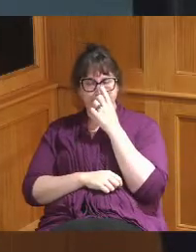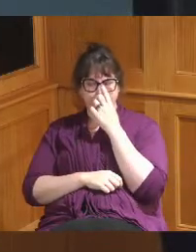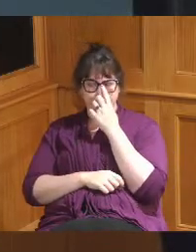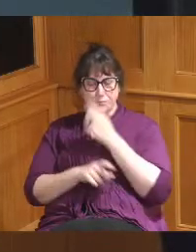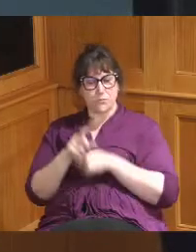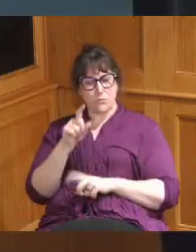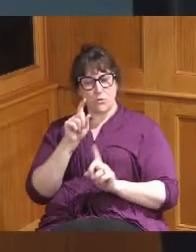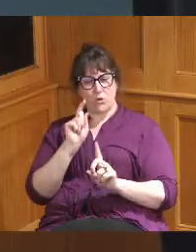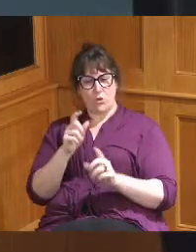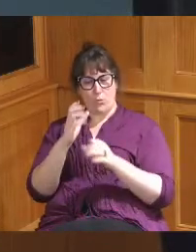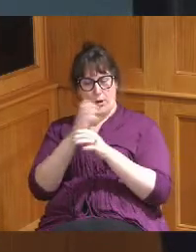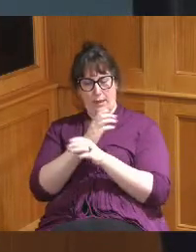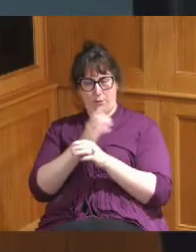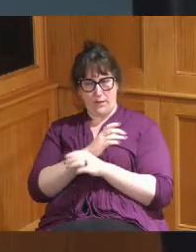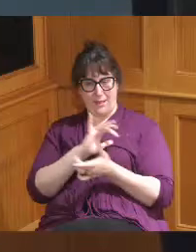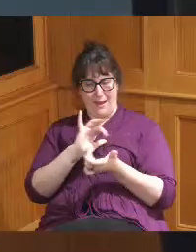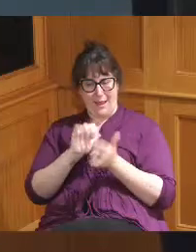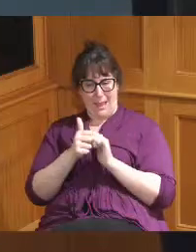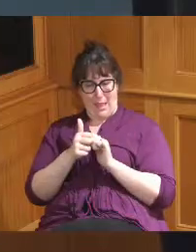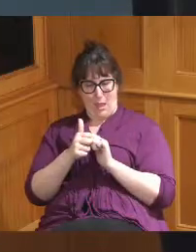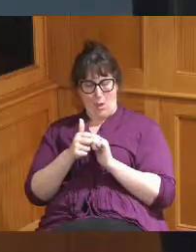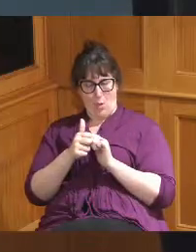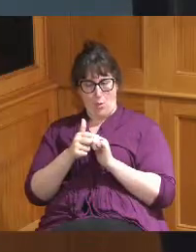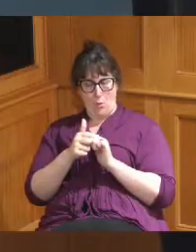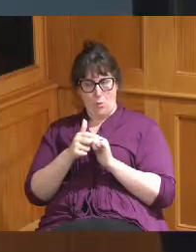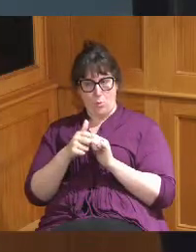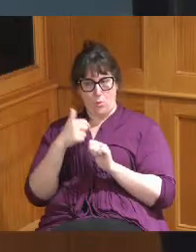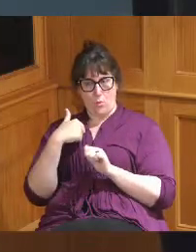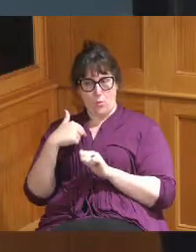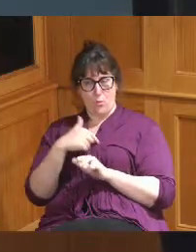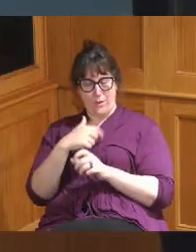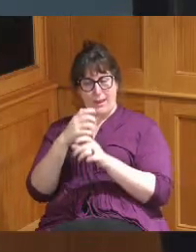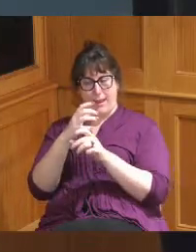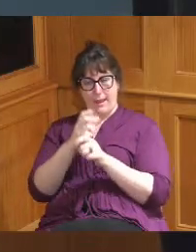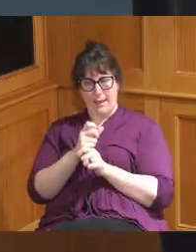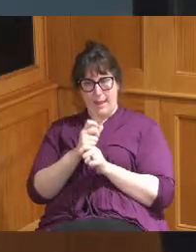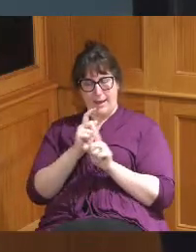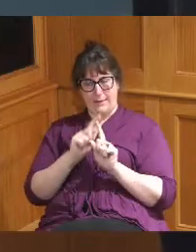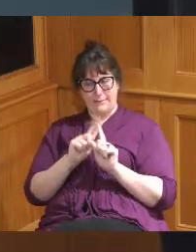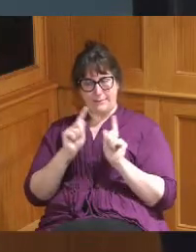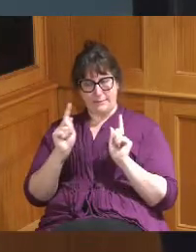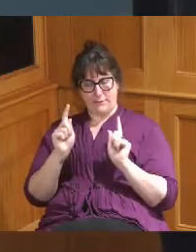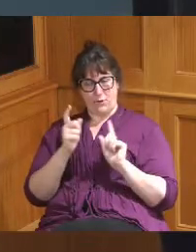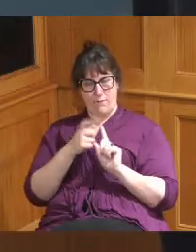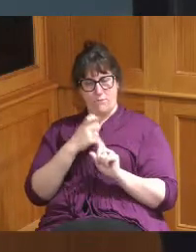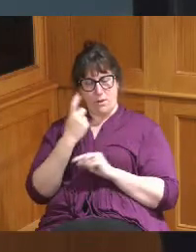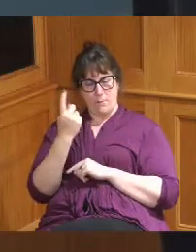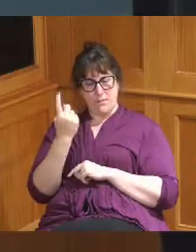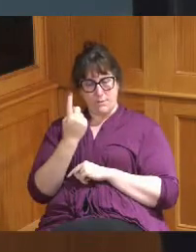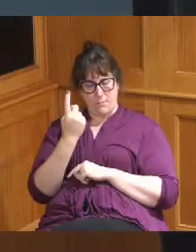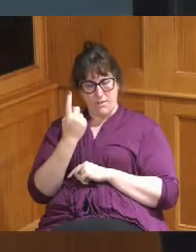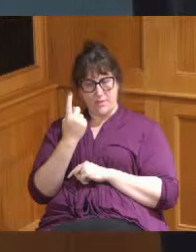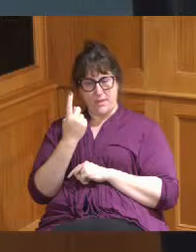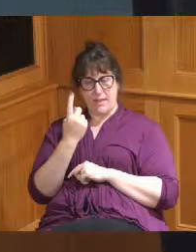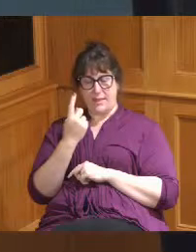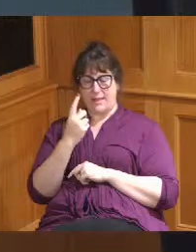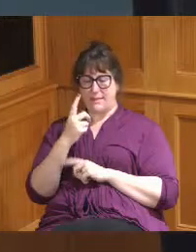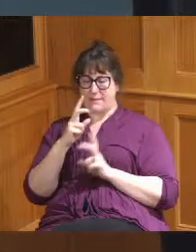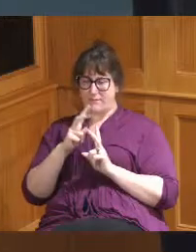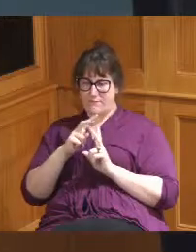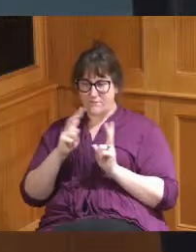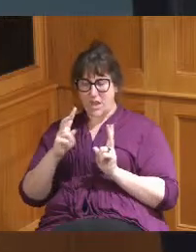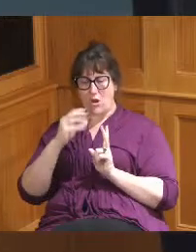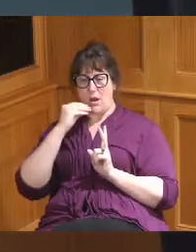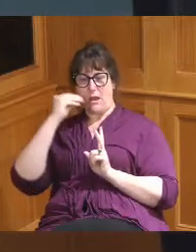how we get our revenue differently, going from something that's very residential heavy